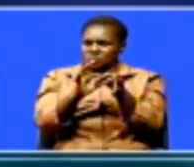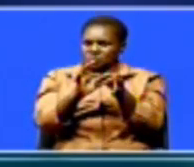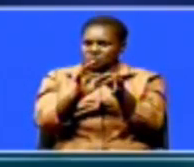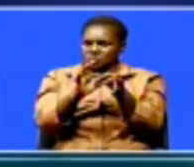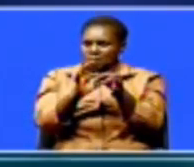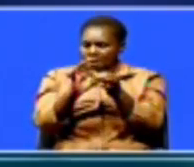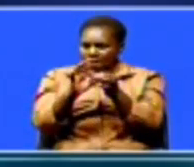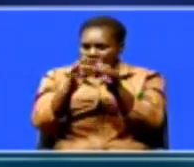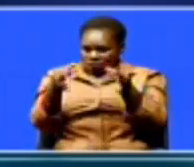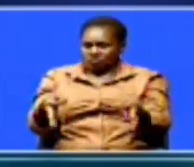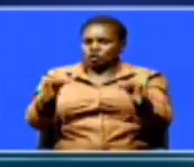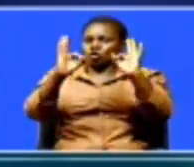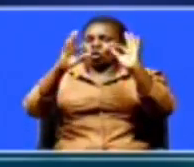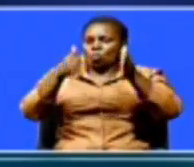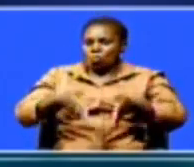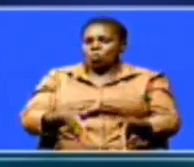and formalize it,